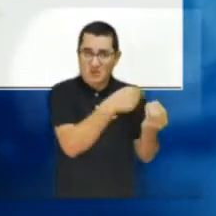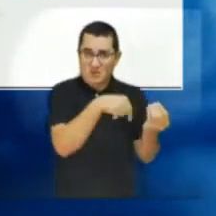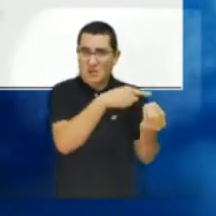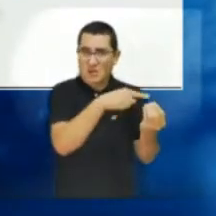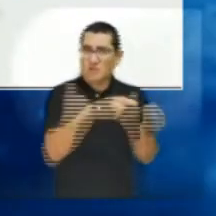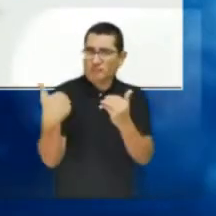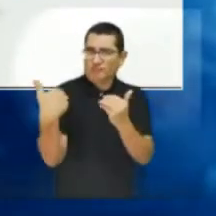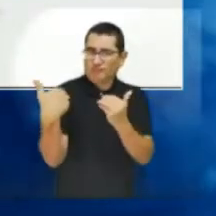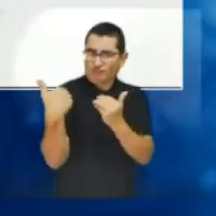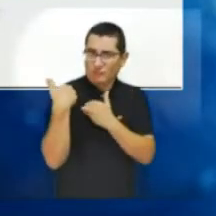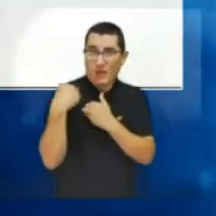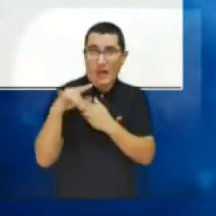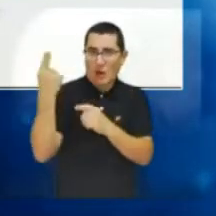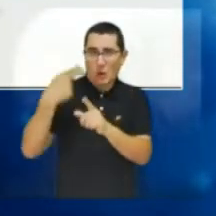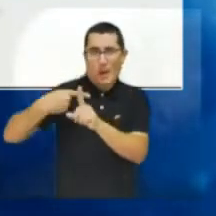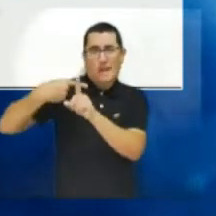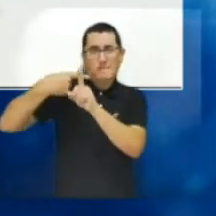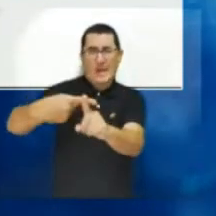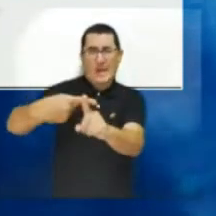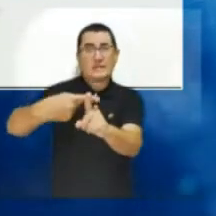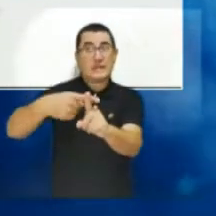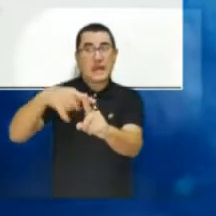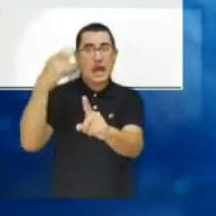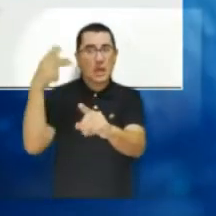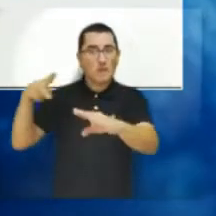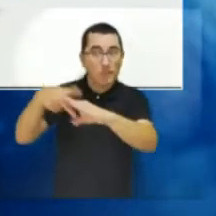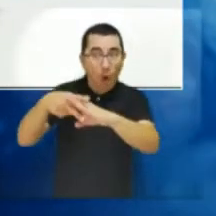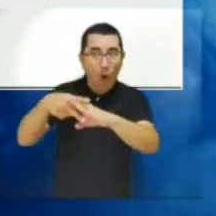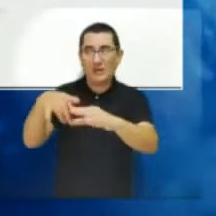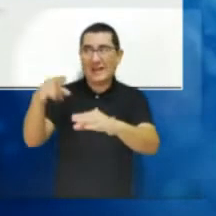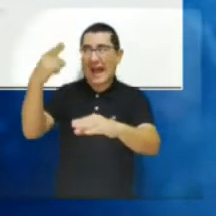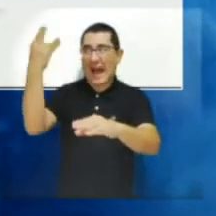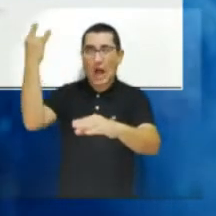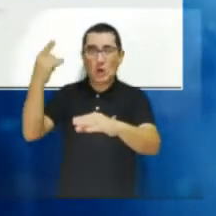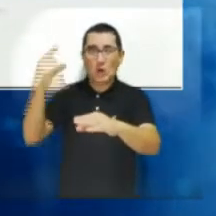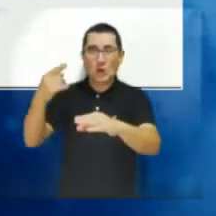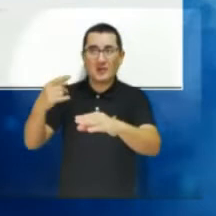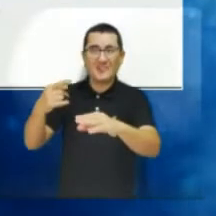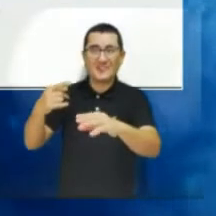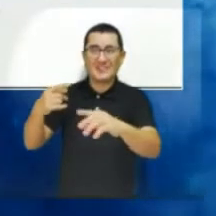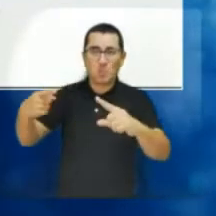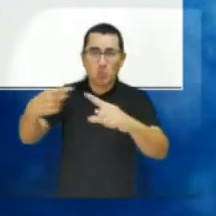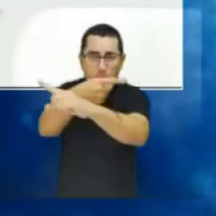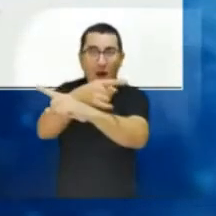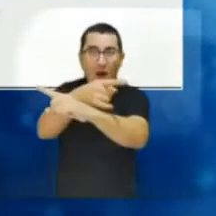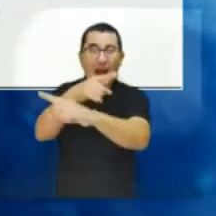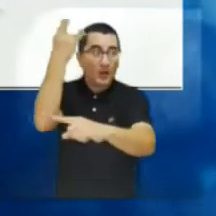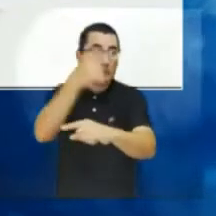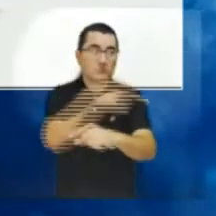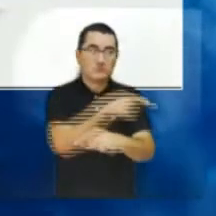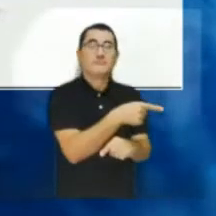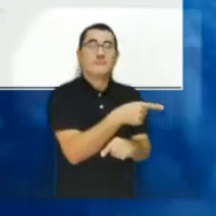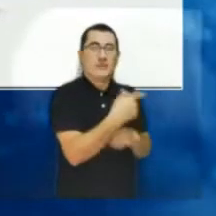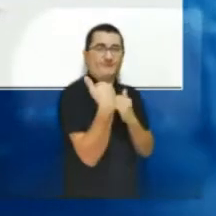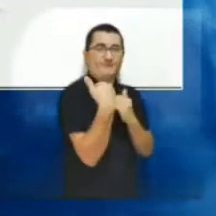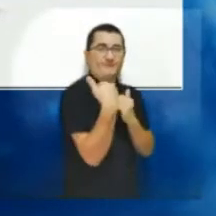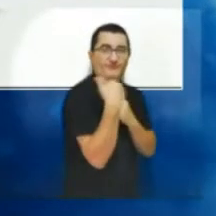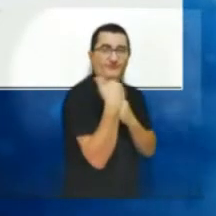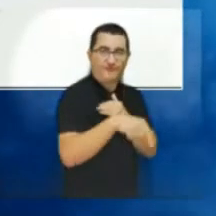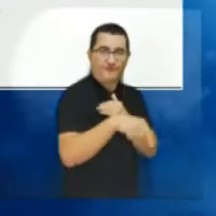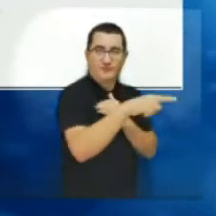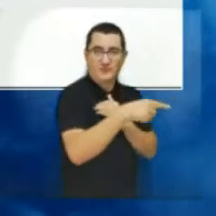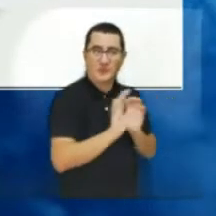of frequencies and the evolution of technology means that we have to maintain continually, to reinforce,